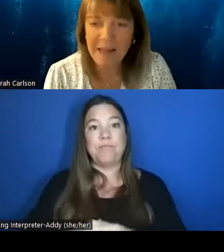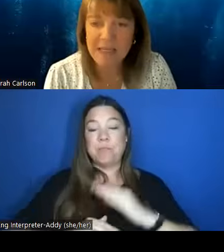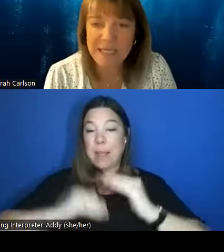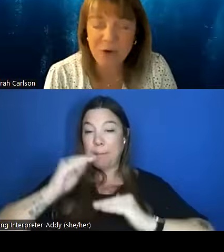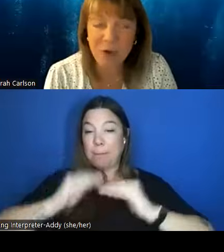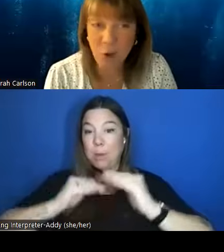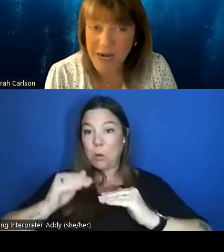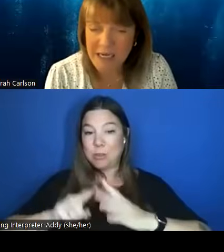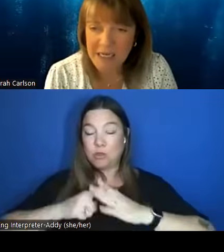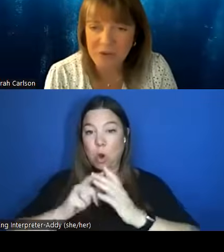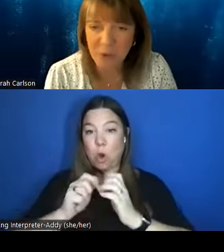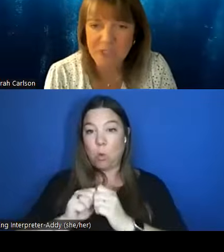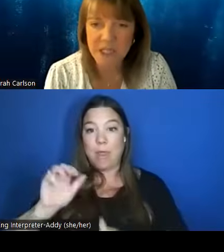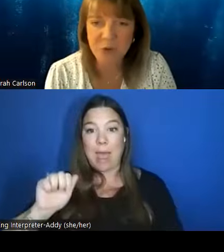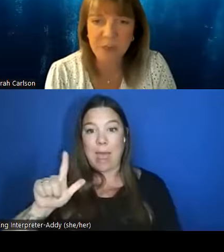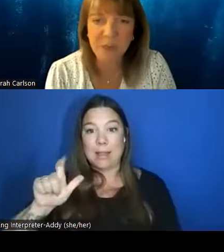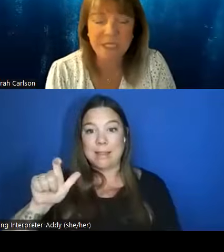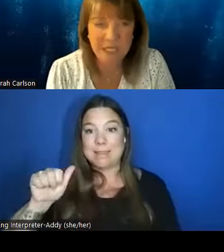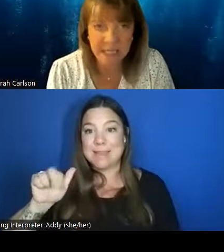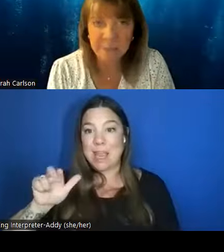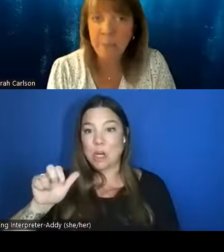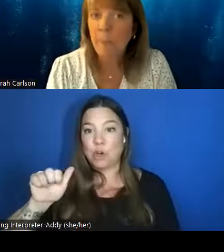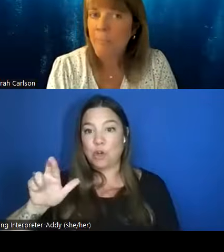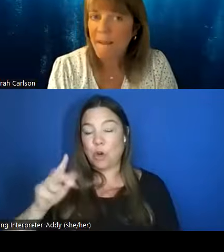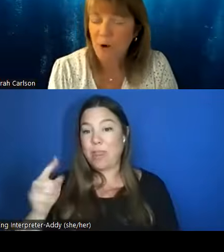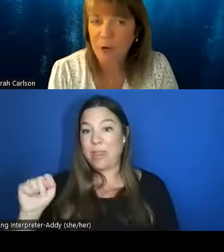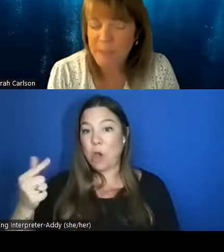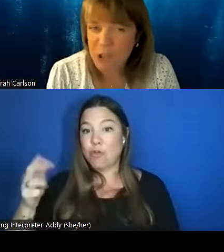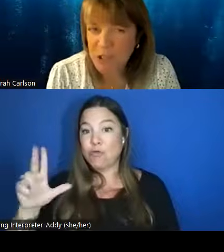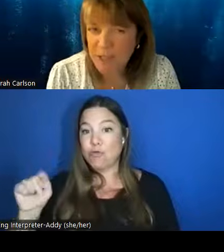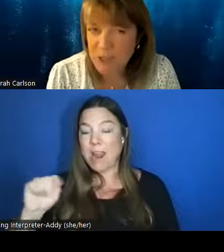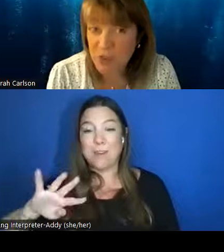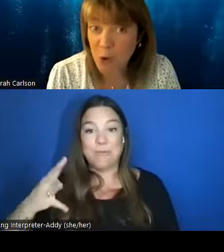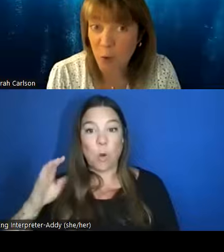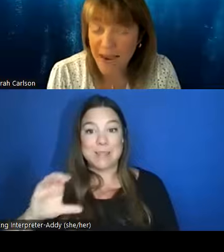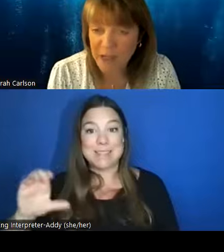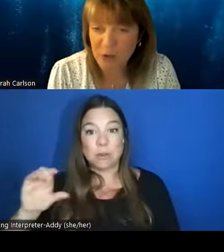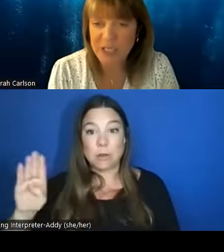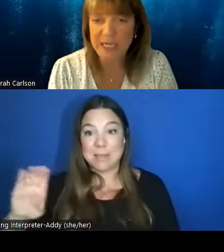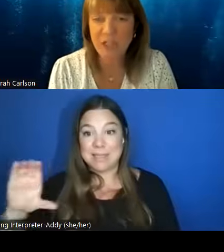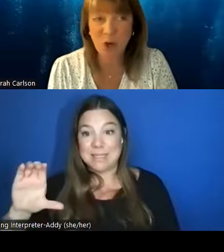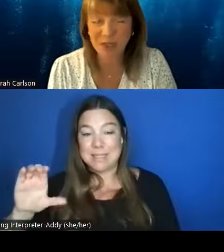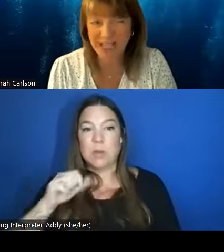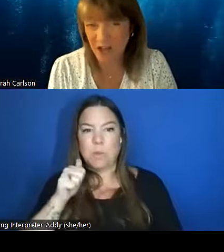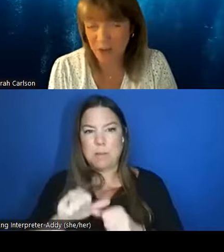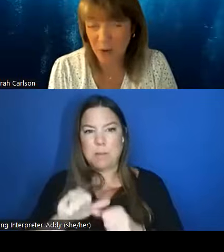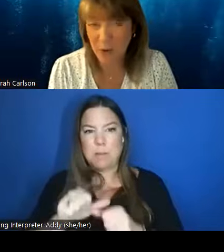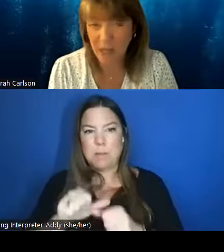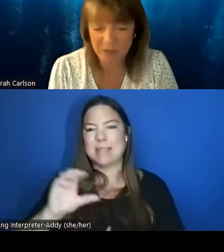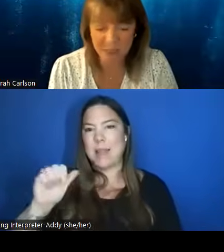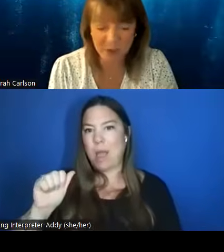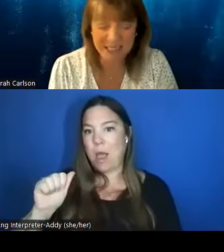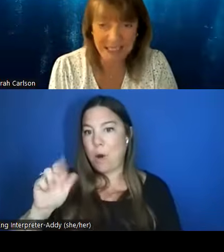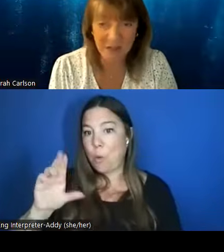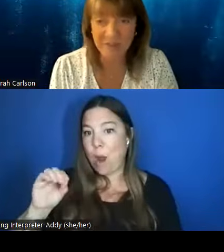by Alexander the Great in the 4th century BC. I already mentioned that this was an oracular site. So like other